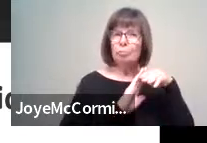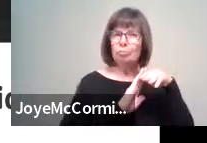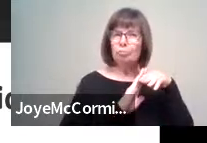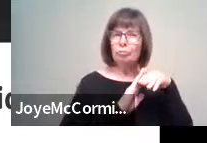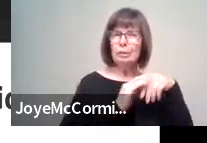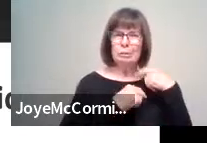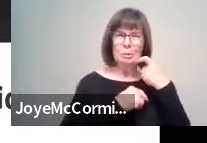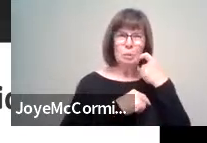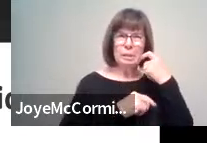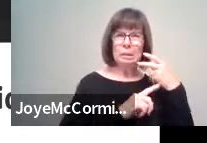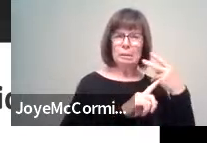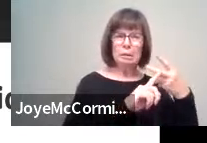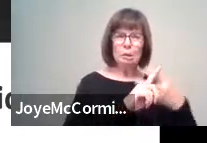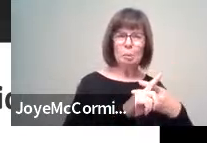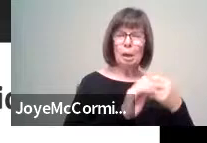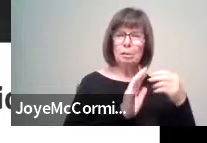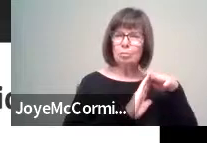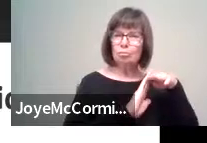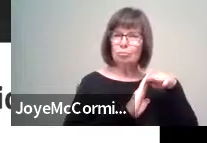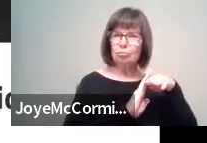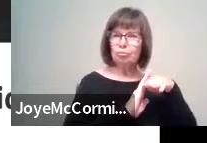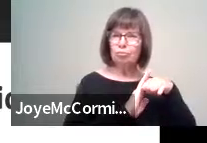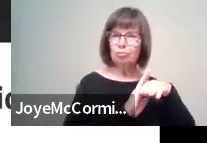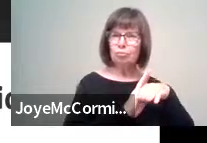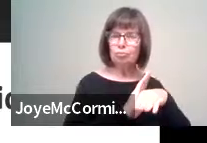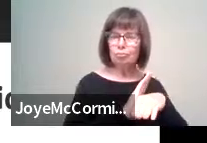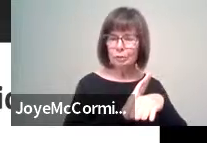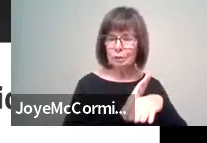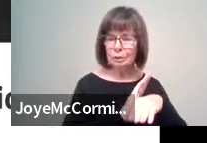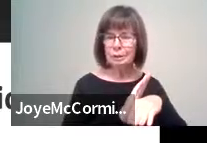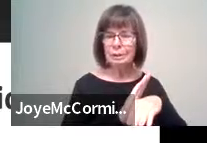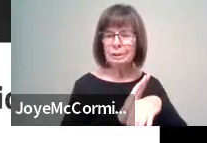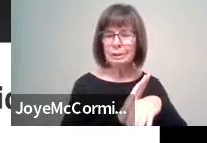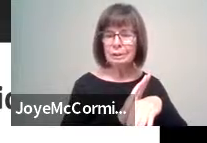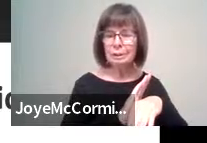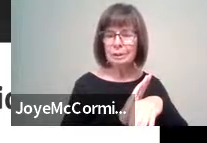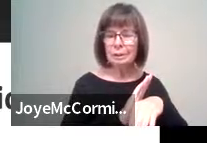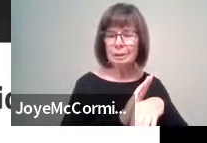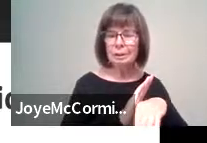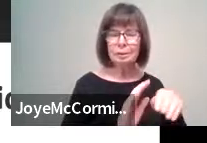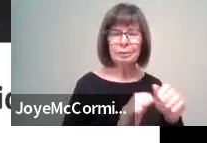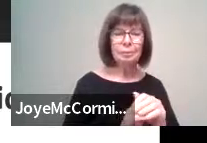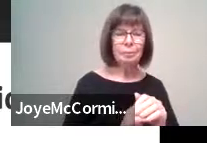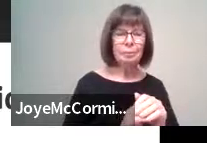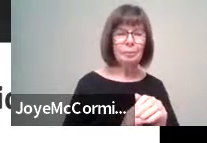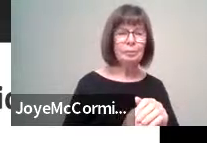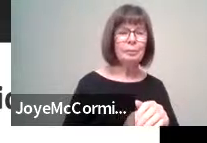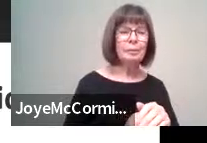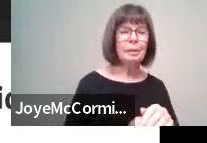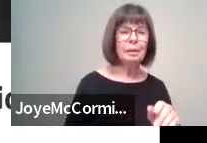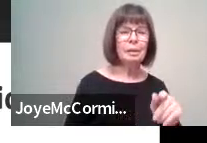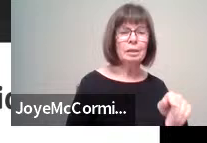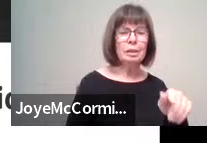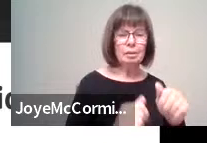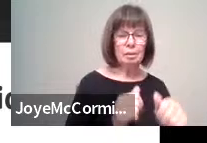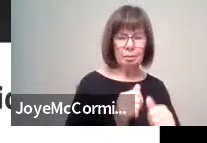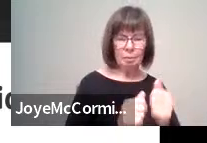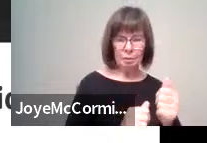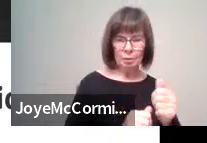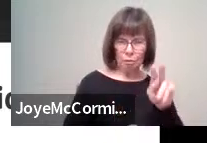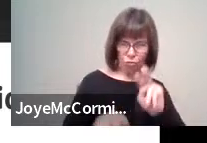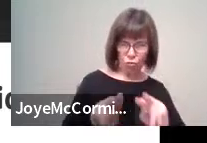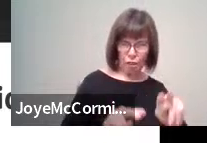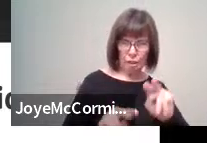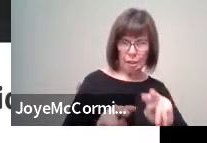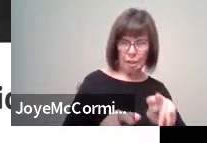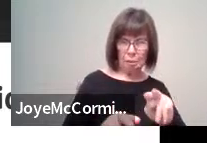months. There is the very last data point you can see it is popping up. Just keeping an eye on this